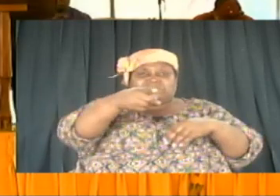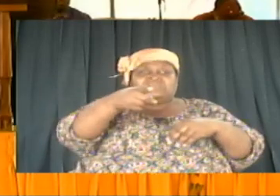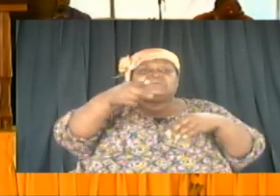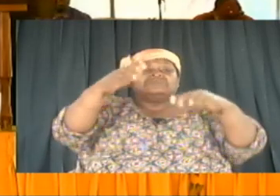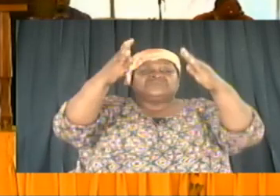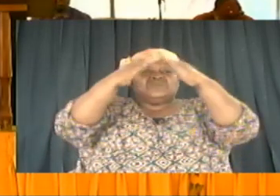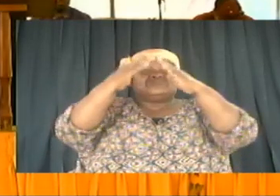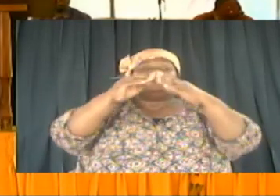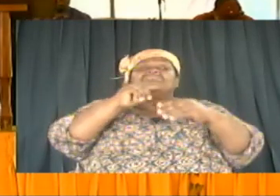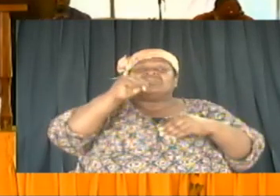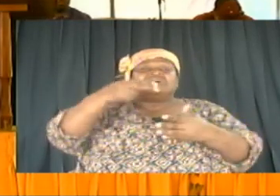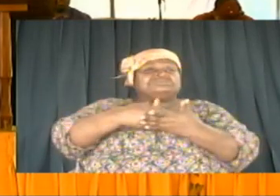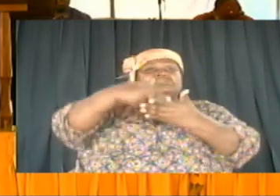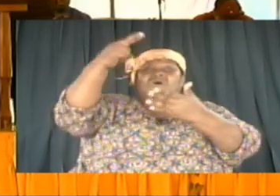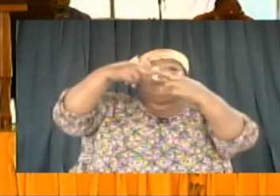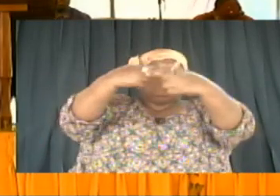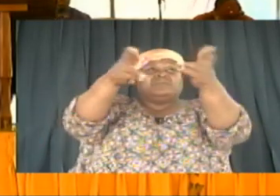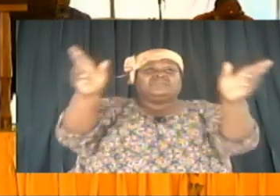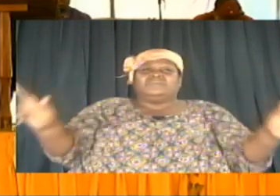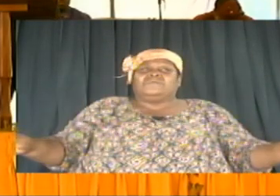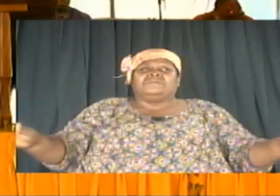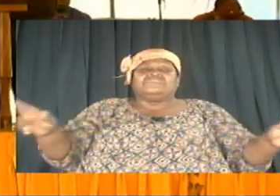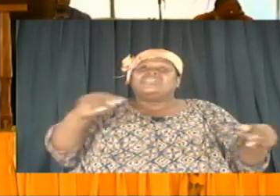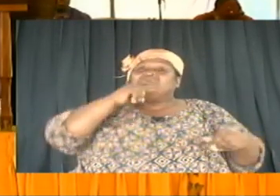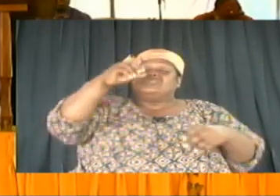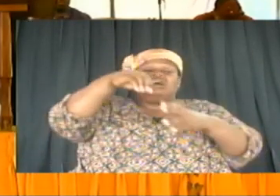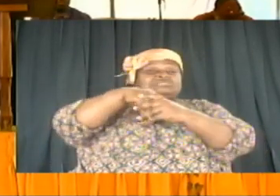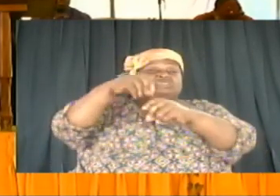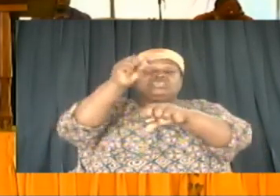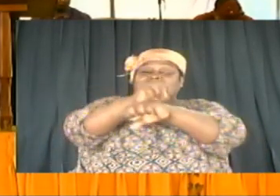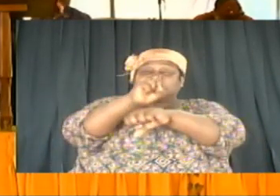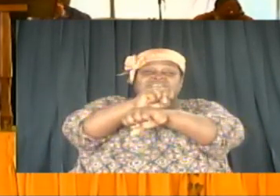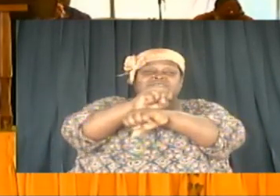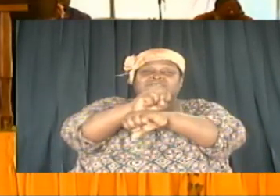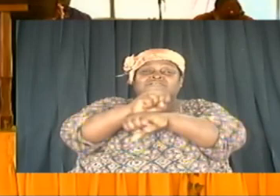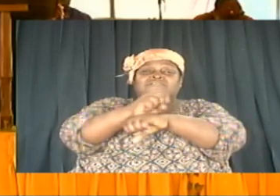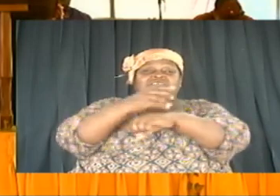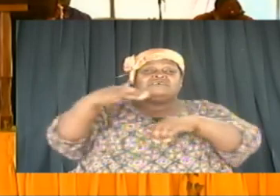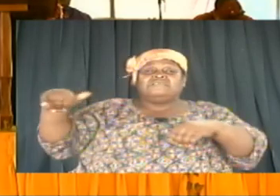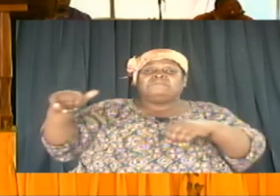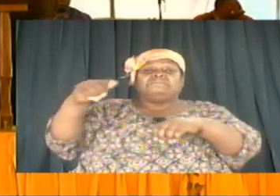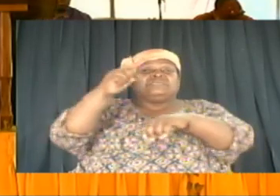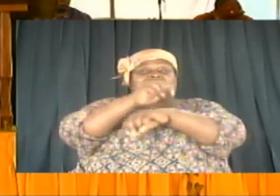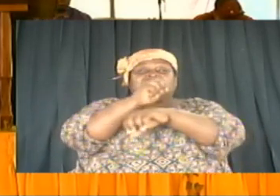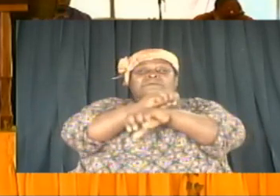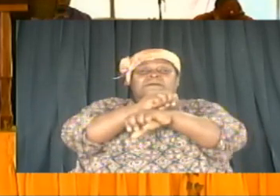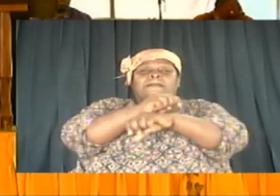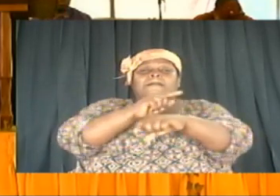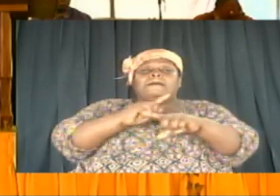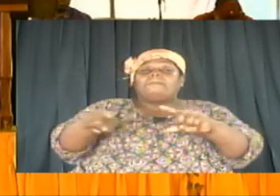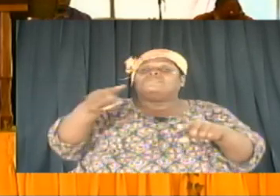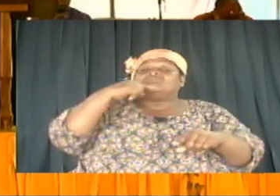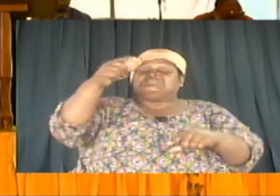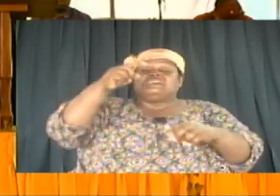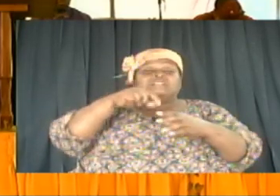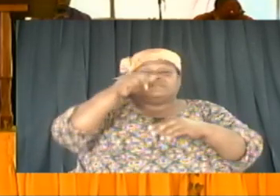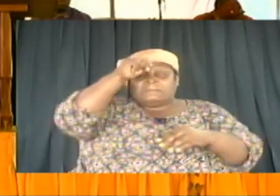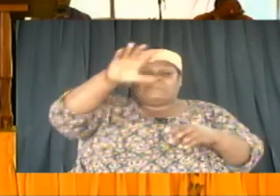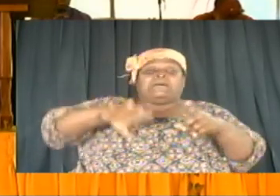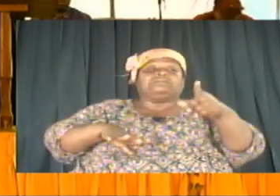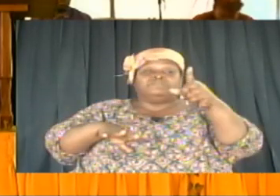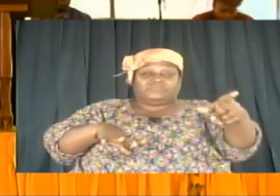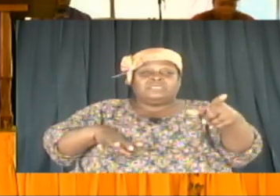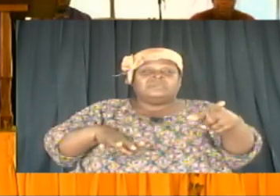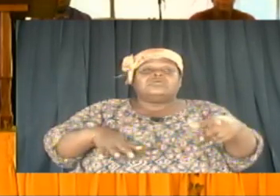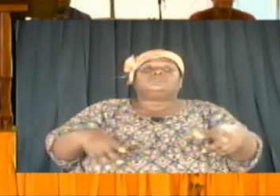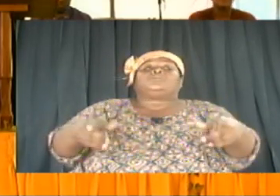upper room. It wasn't in a sanctuary. It wasn't by a synagogue. But tell the man, we are coming to his house. Can I tell you, we are